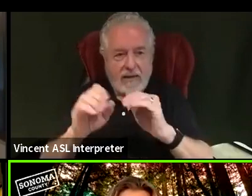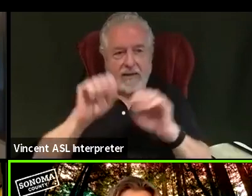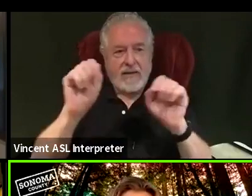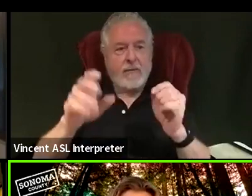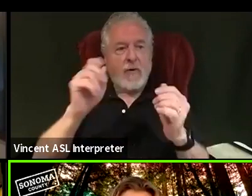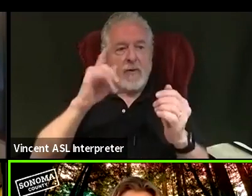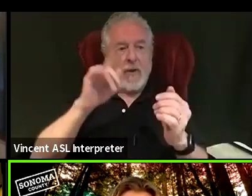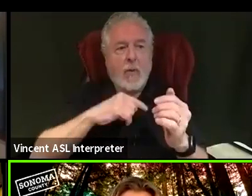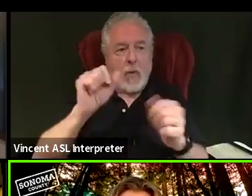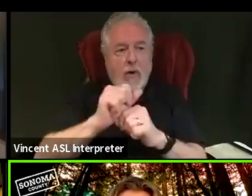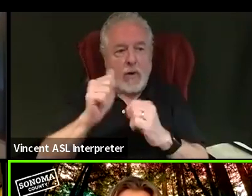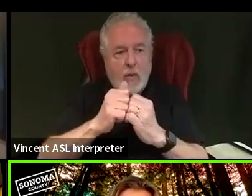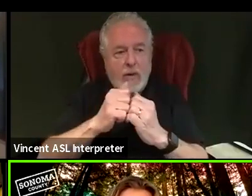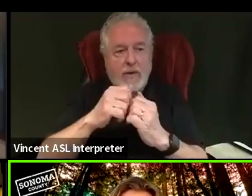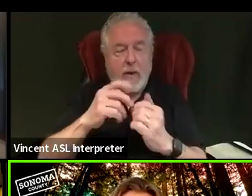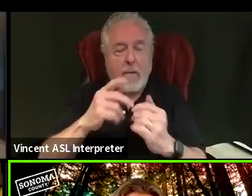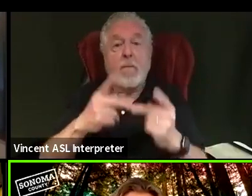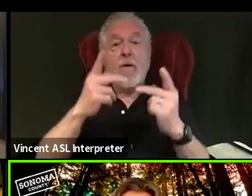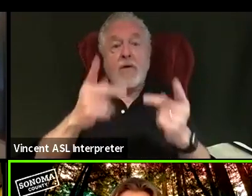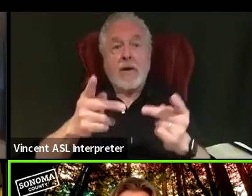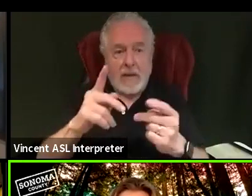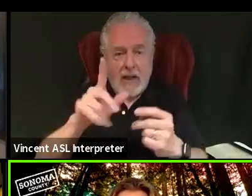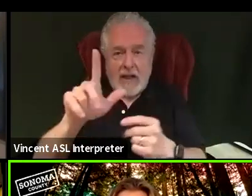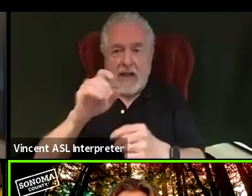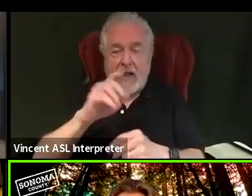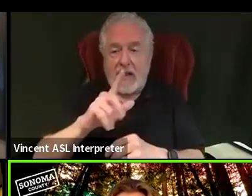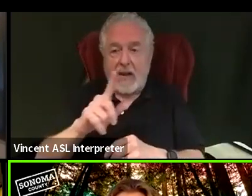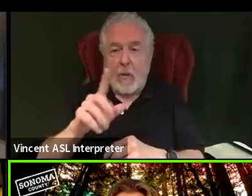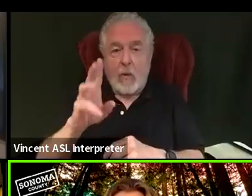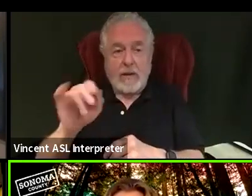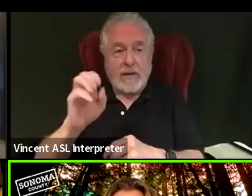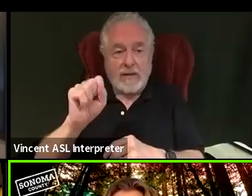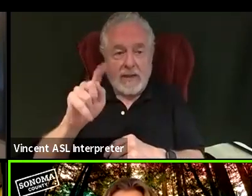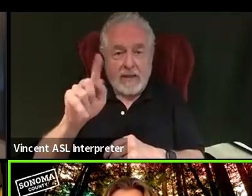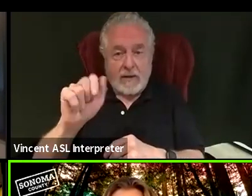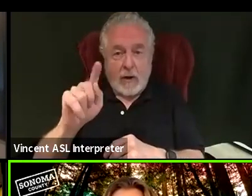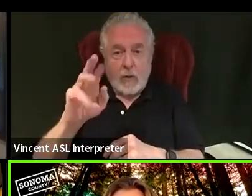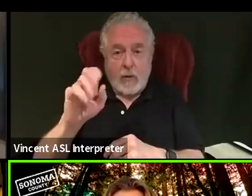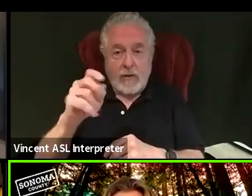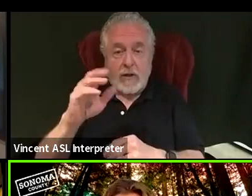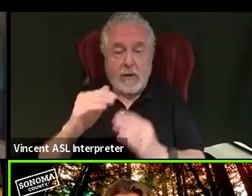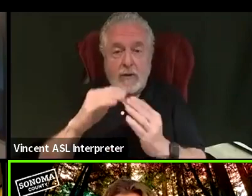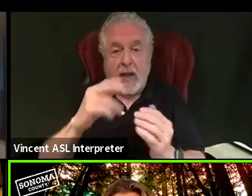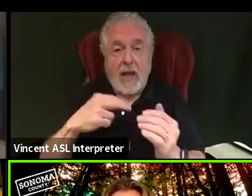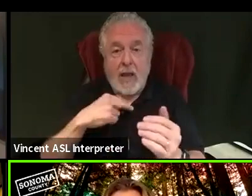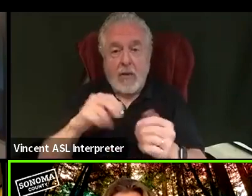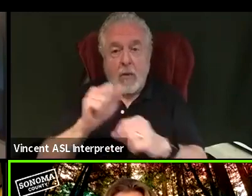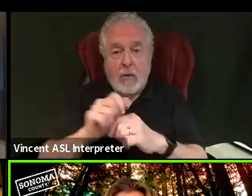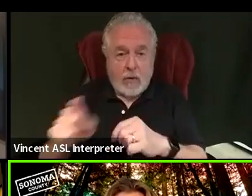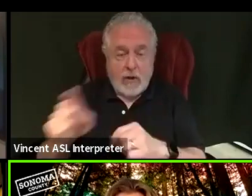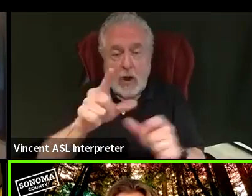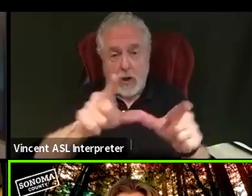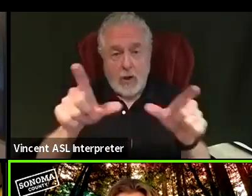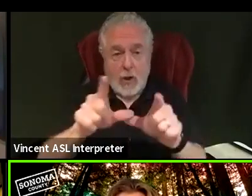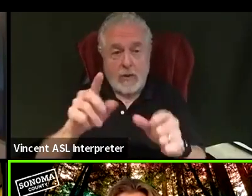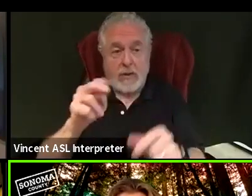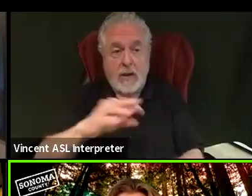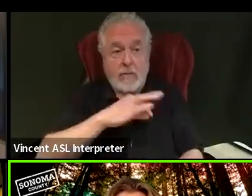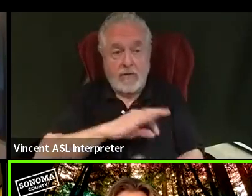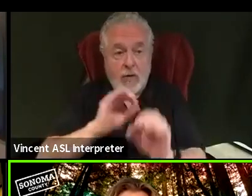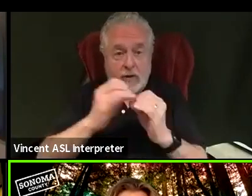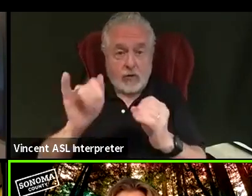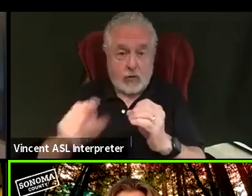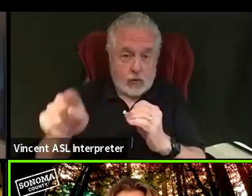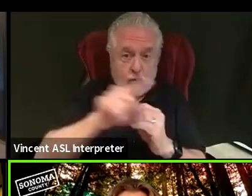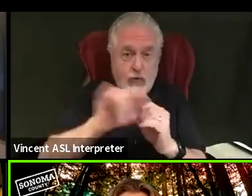so I think that working with trusted providers like West County Health Centers and like Santa Rosa Community Health, and then working with those local nonprofit organizations